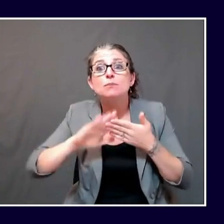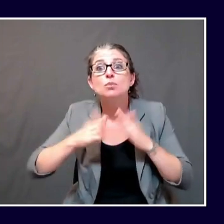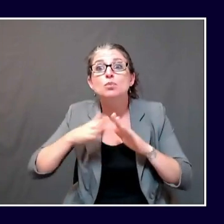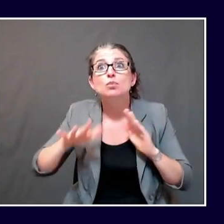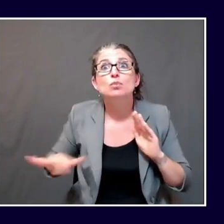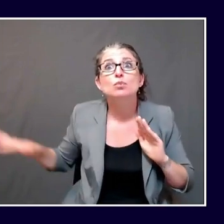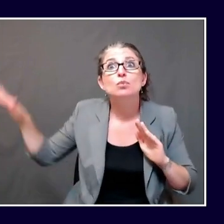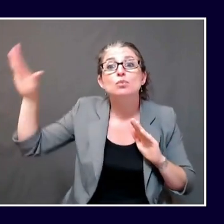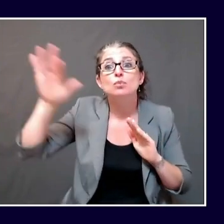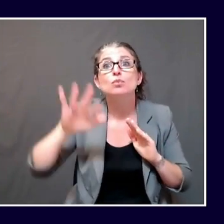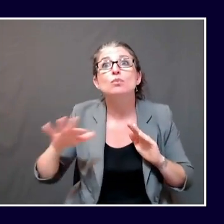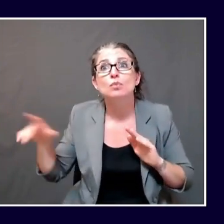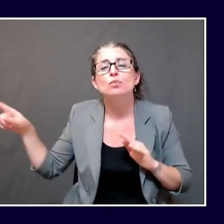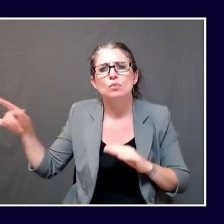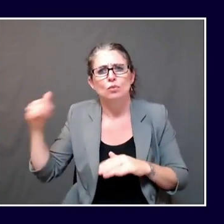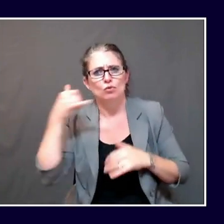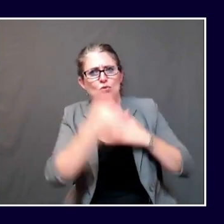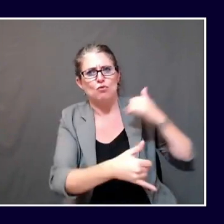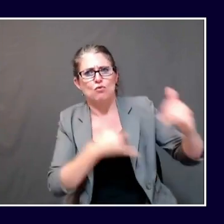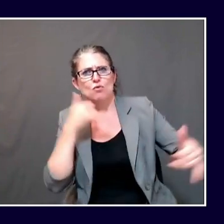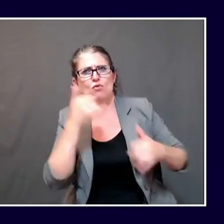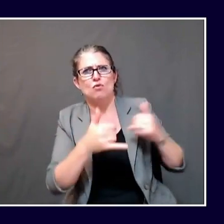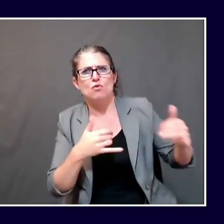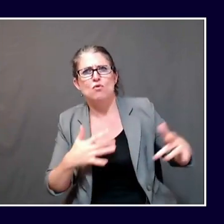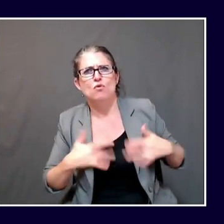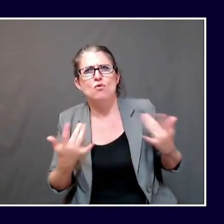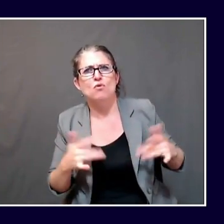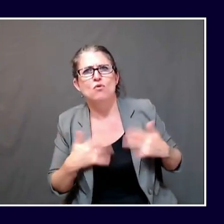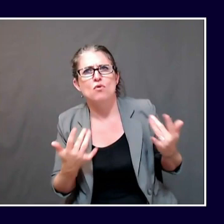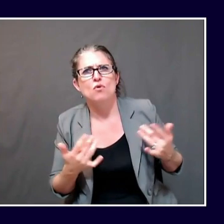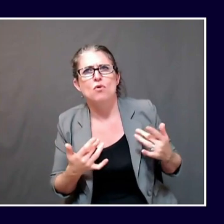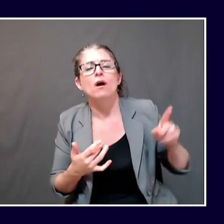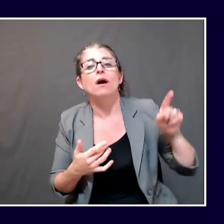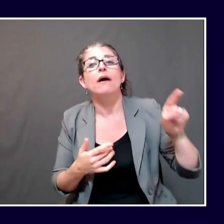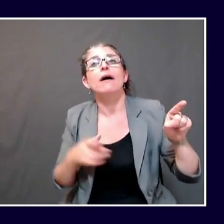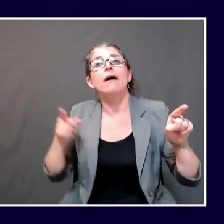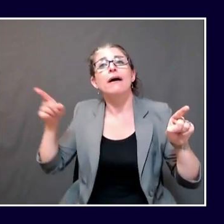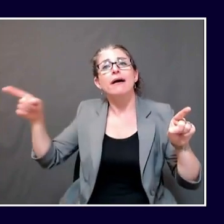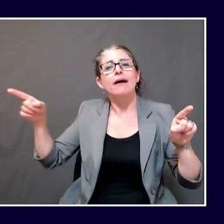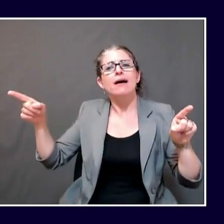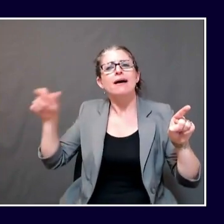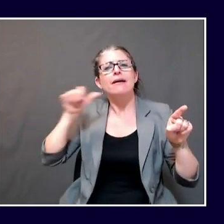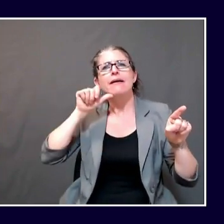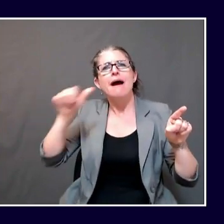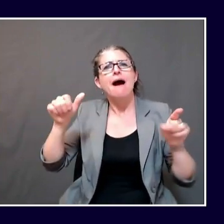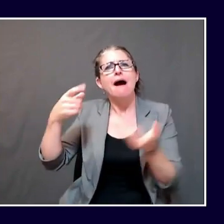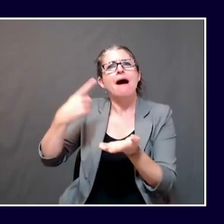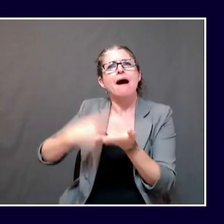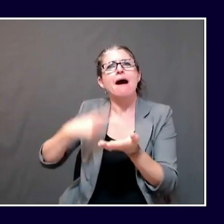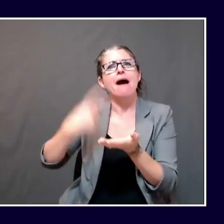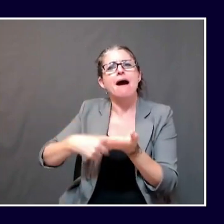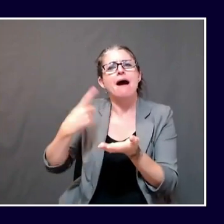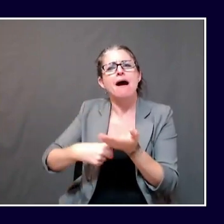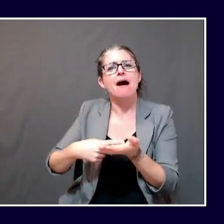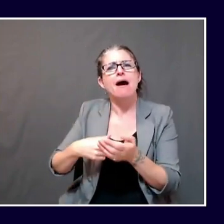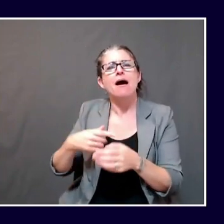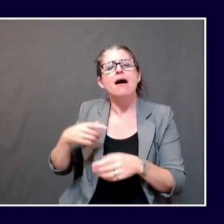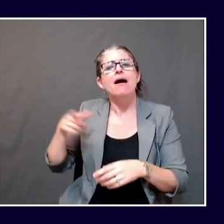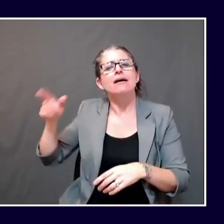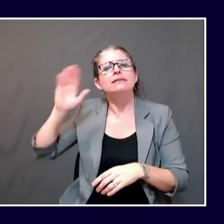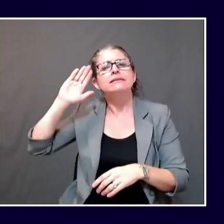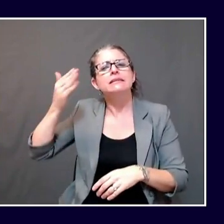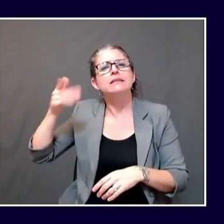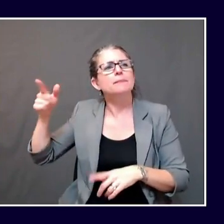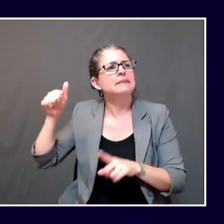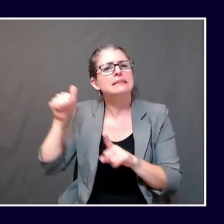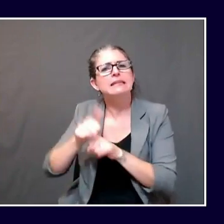somebody who receives a call like this? If a contact tracer did call them, how could they identify that it actually was the real deal? Sure.